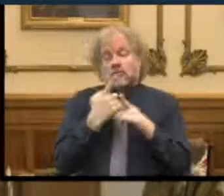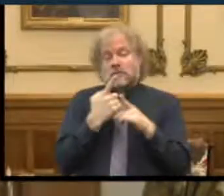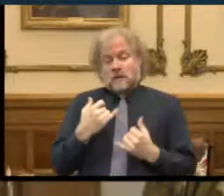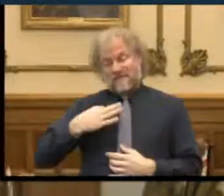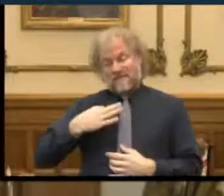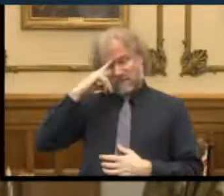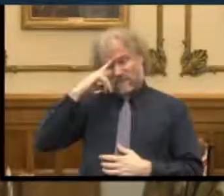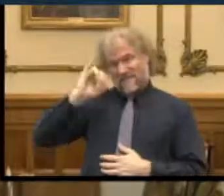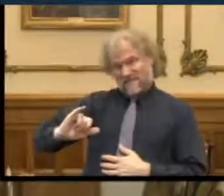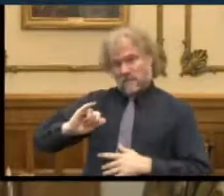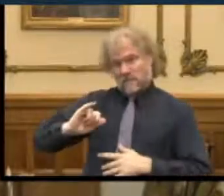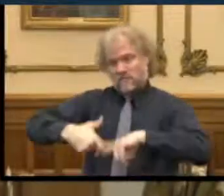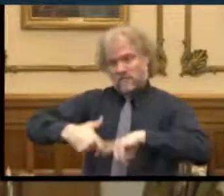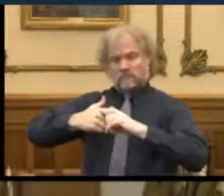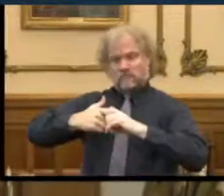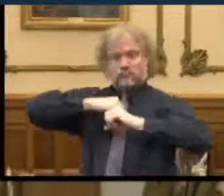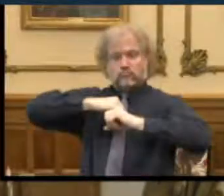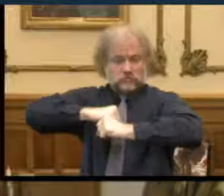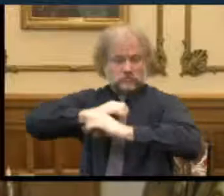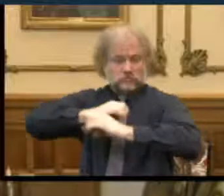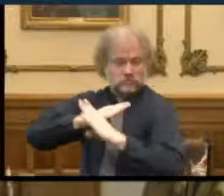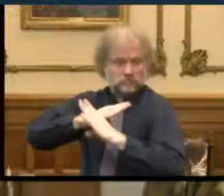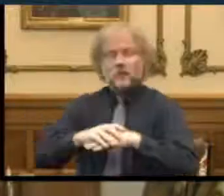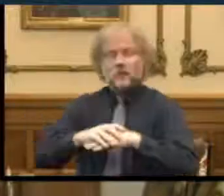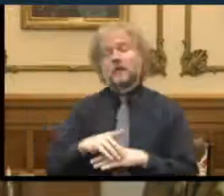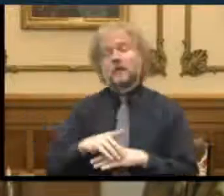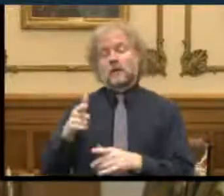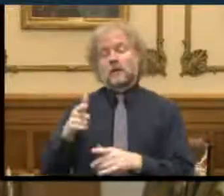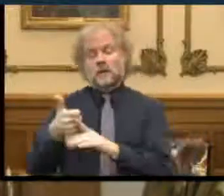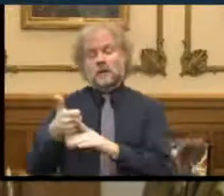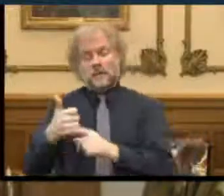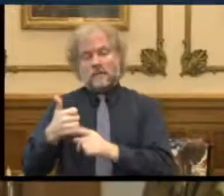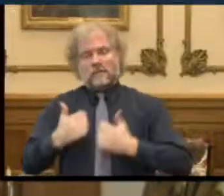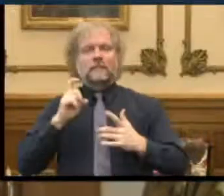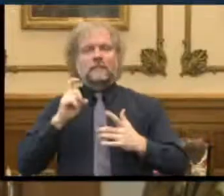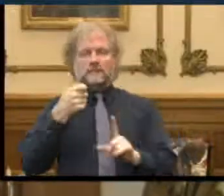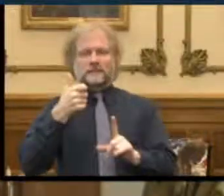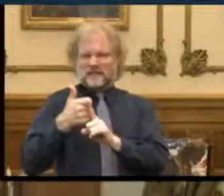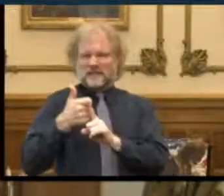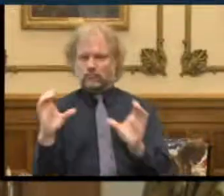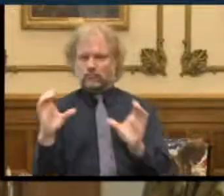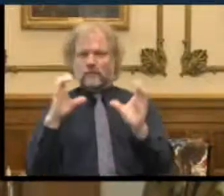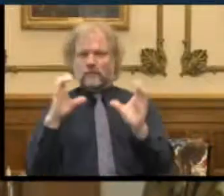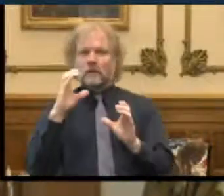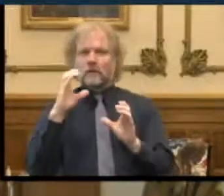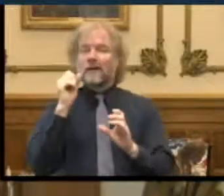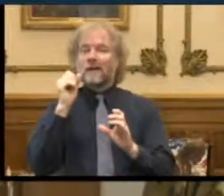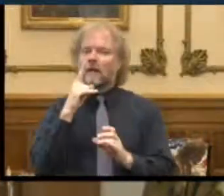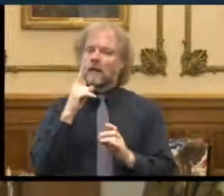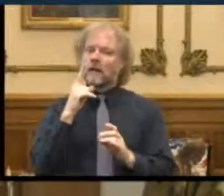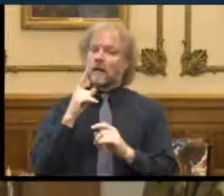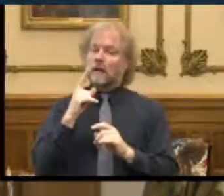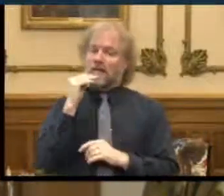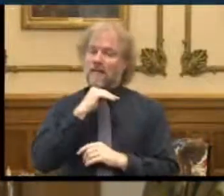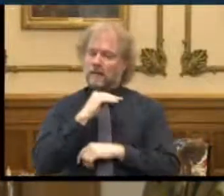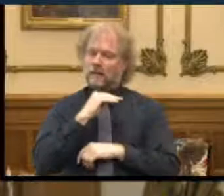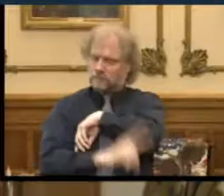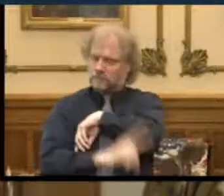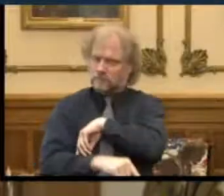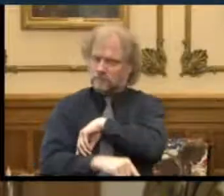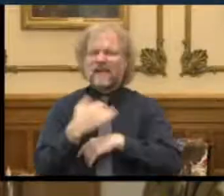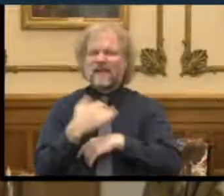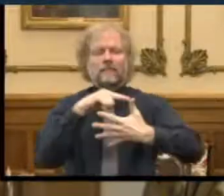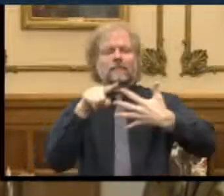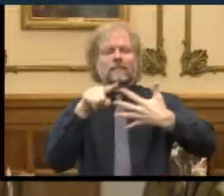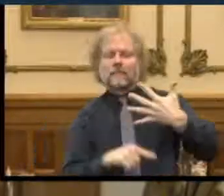eviction moratorium, a resident would have to self-certify under penalty of perjury, and there's 5 different types of